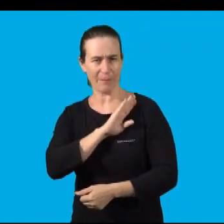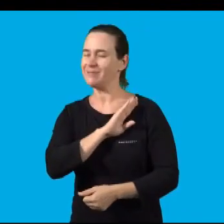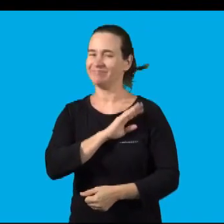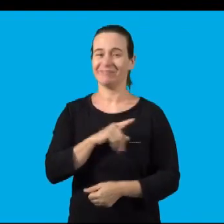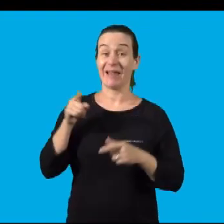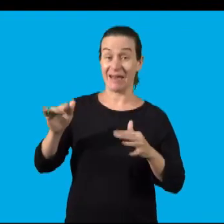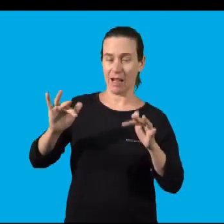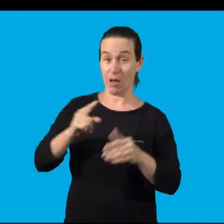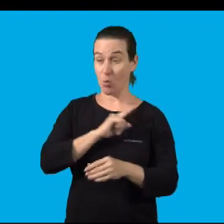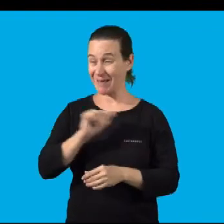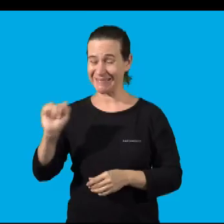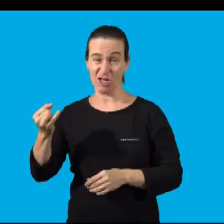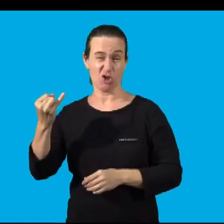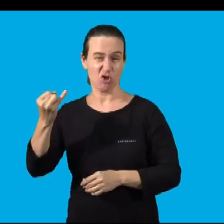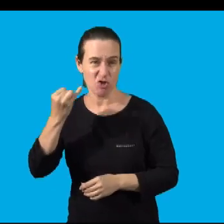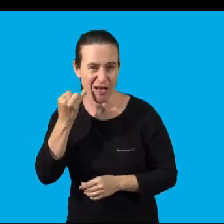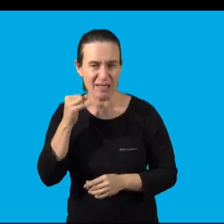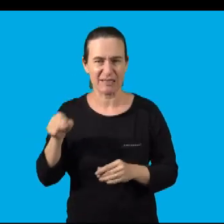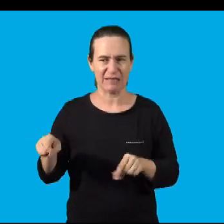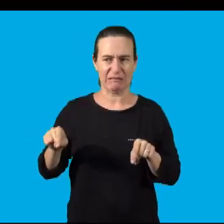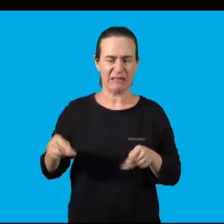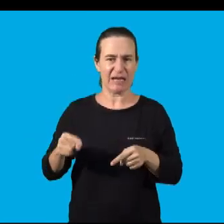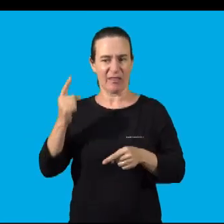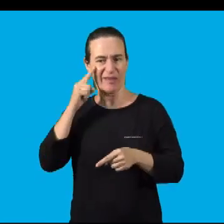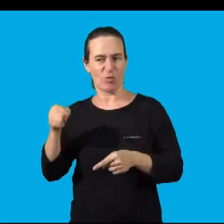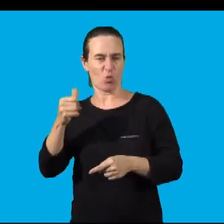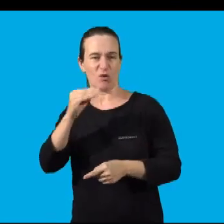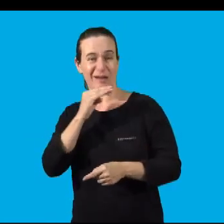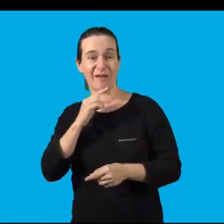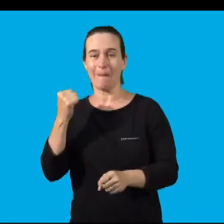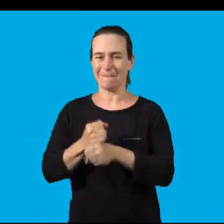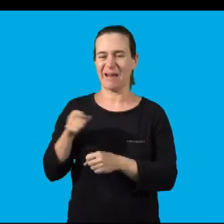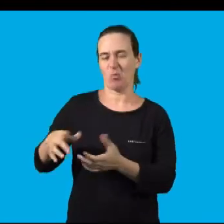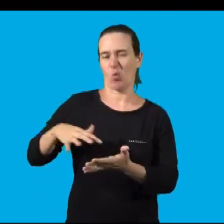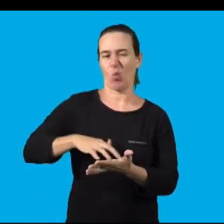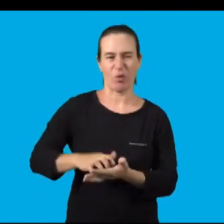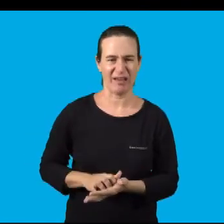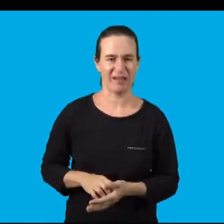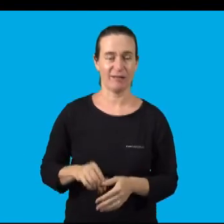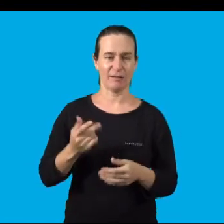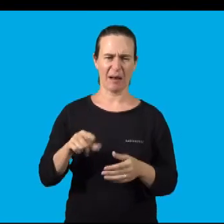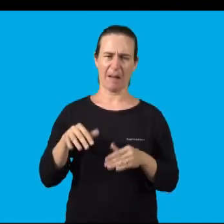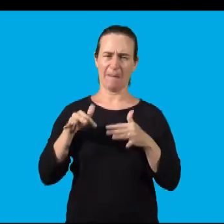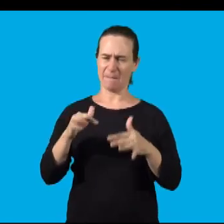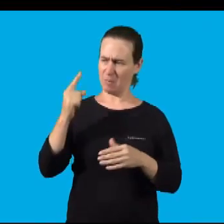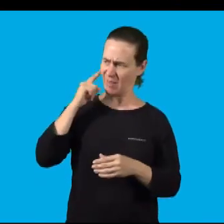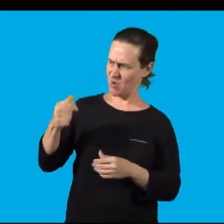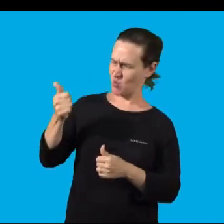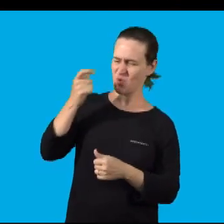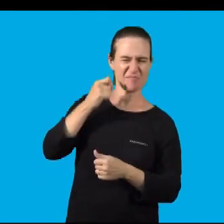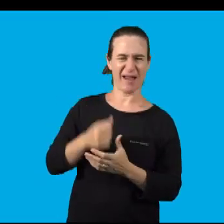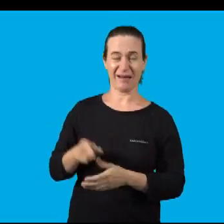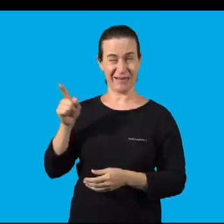He has allowed his jealousy and insecurities to weaken him. He has lost his dignity,